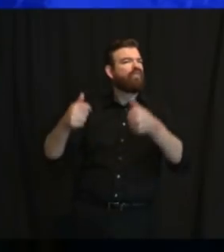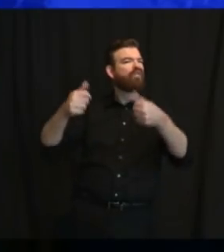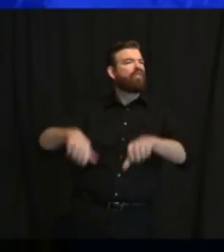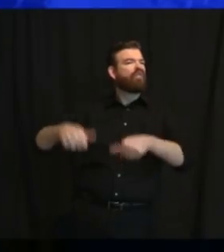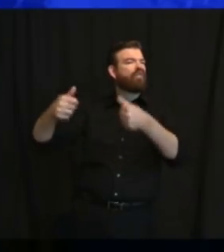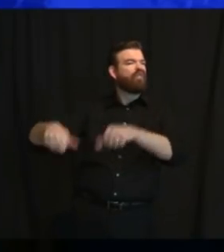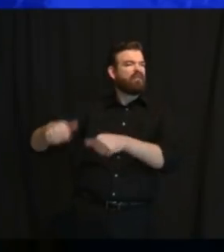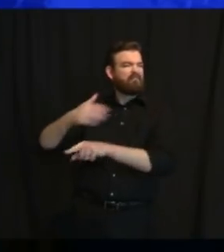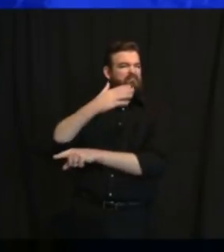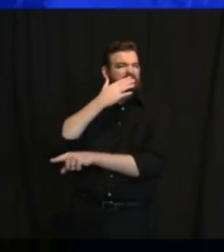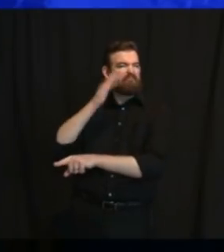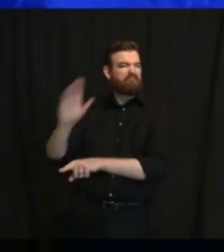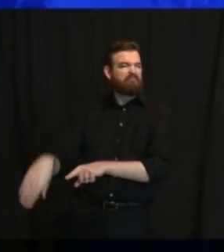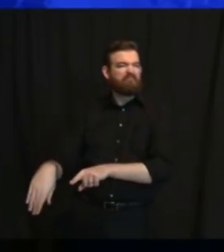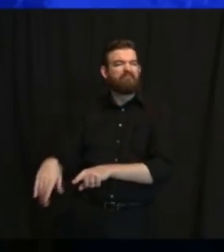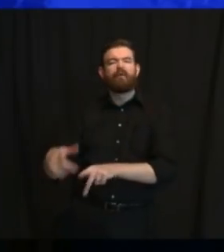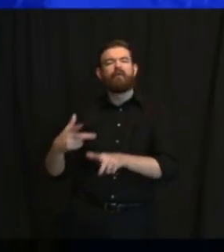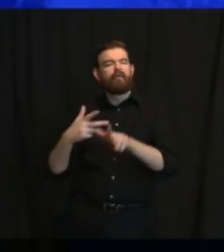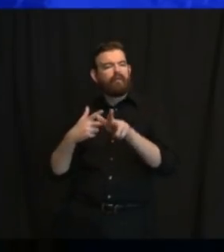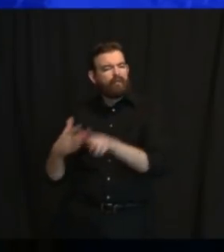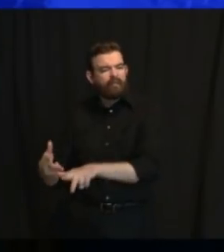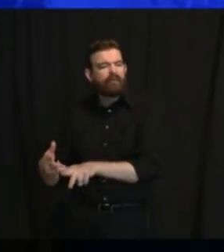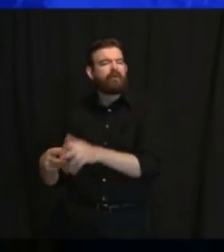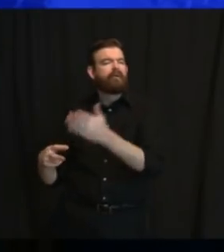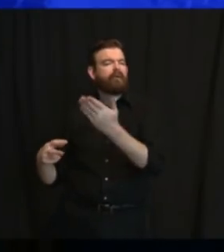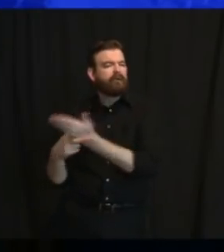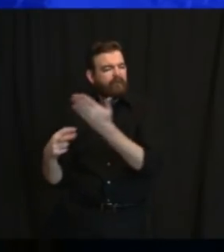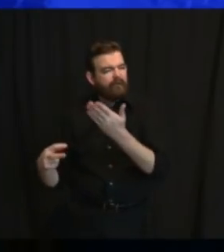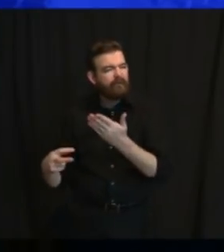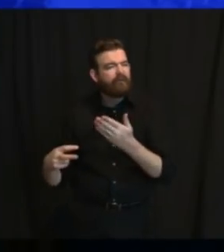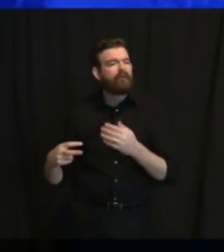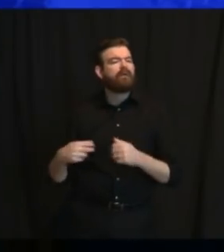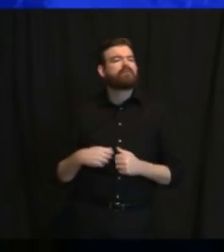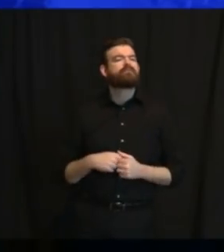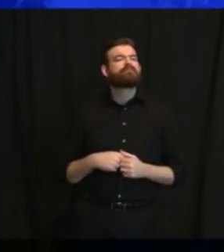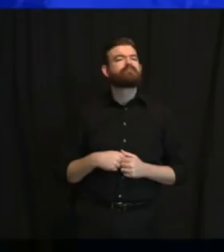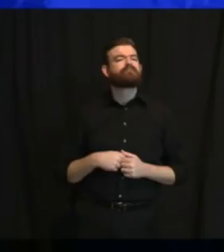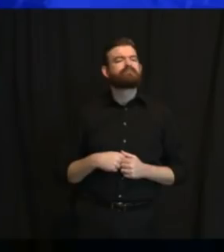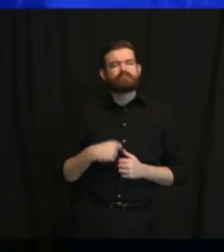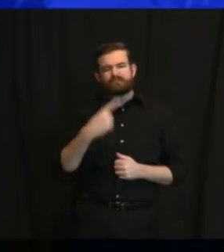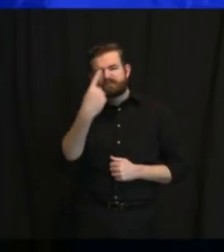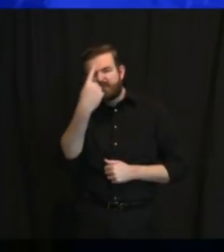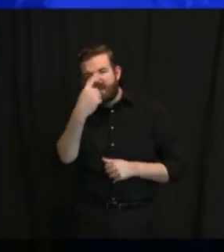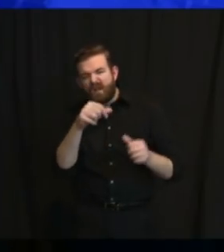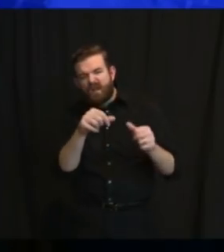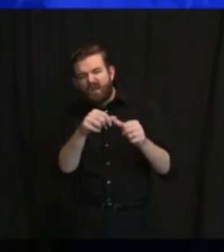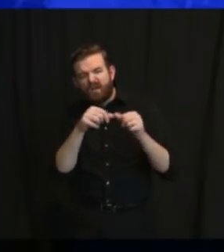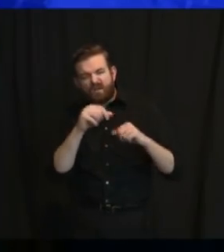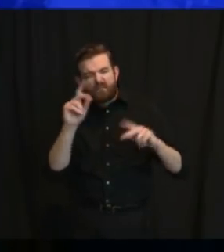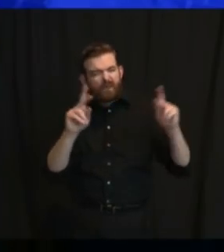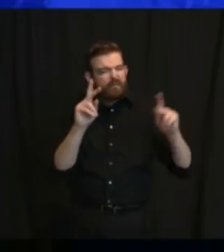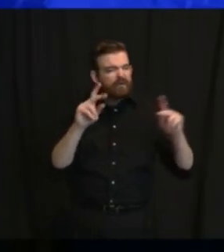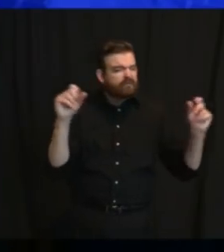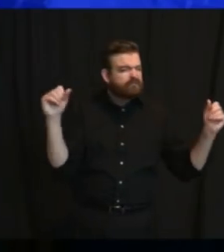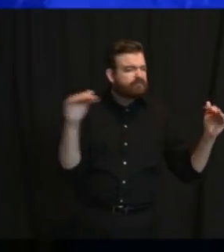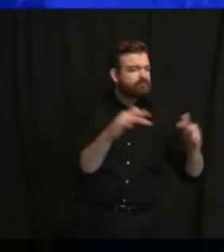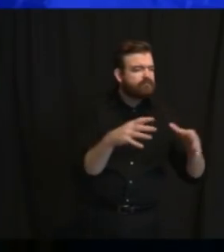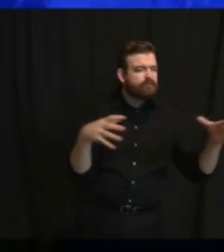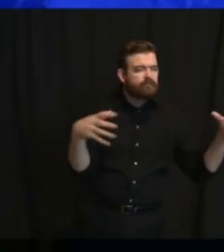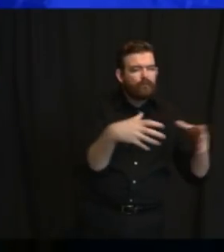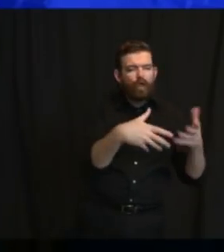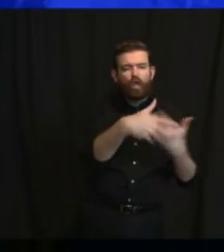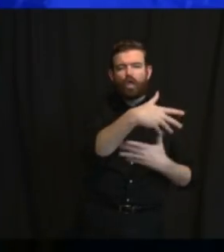a group of folks refused to disperse at a gathering, and one person organizing that was